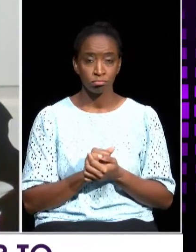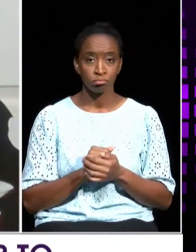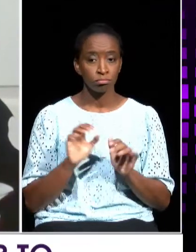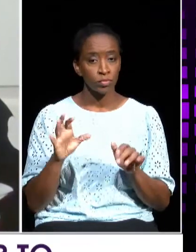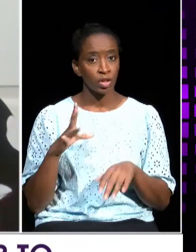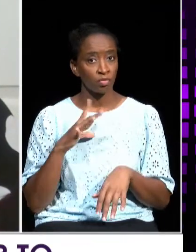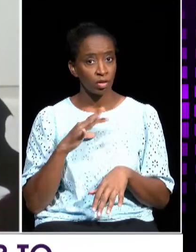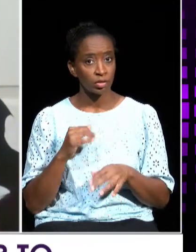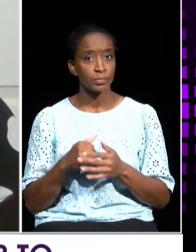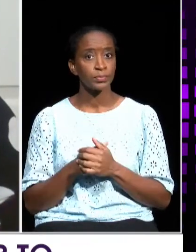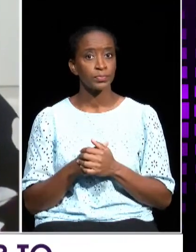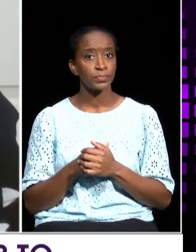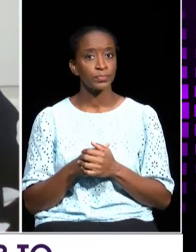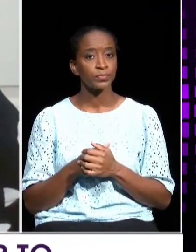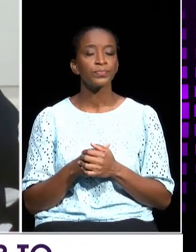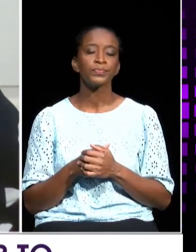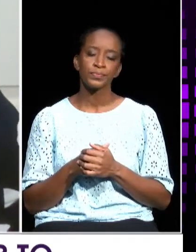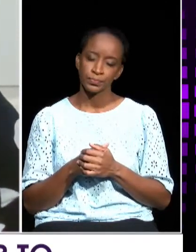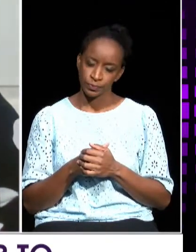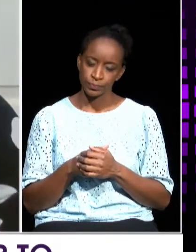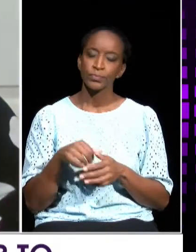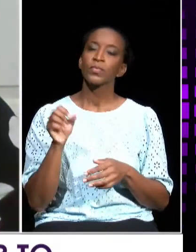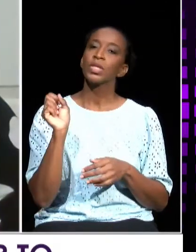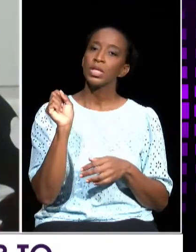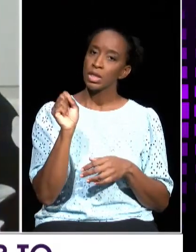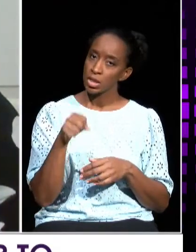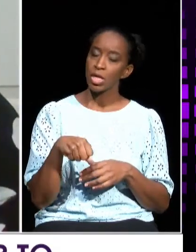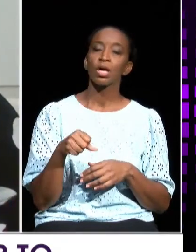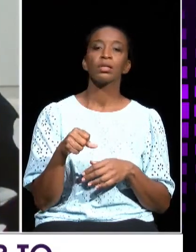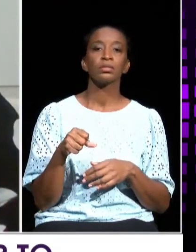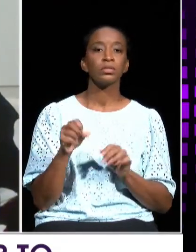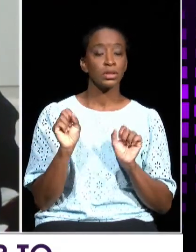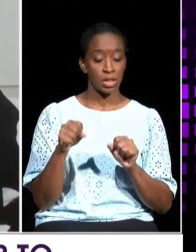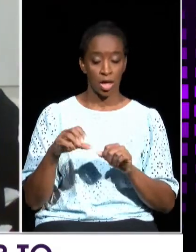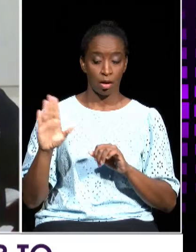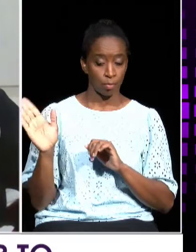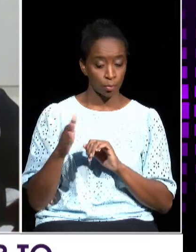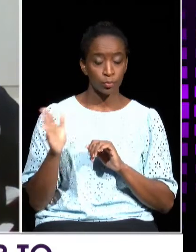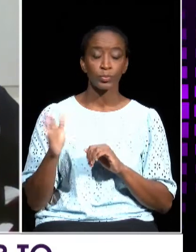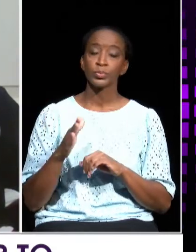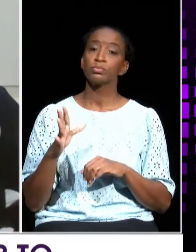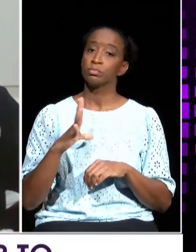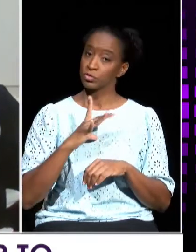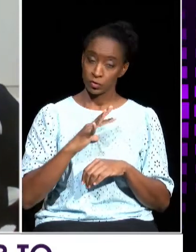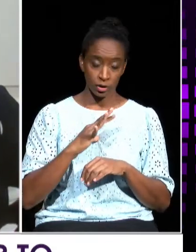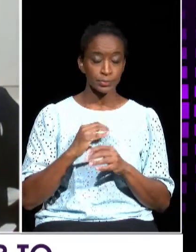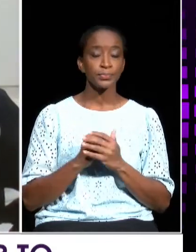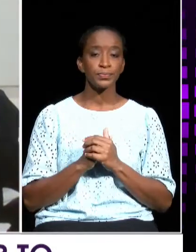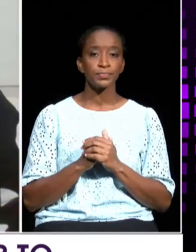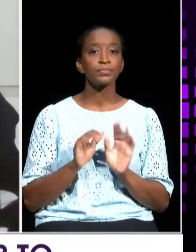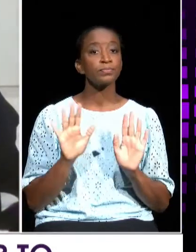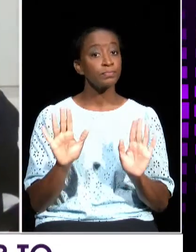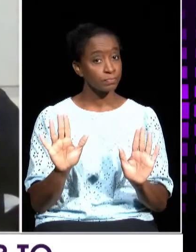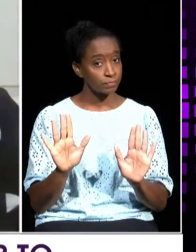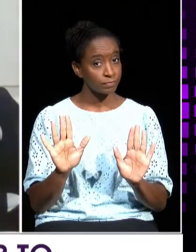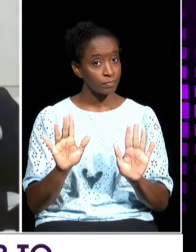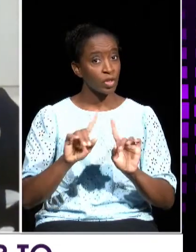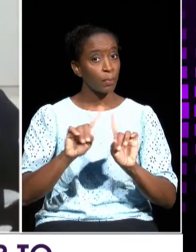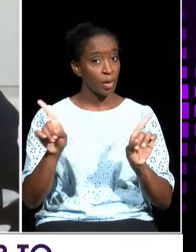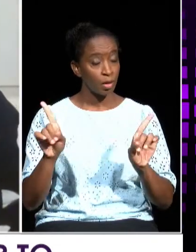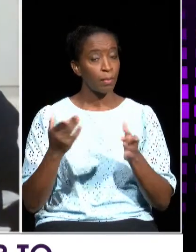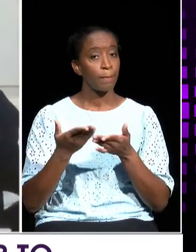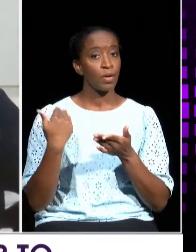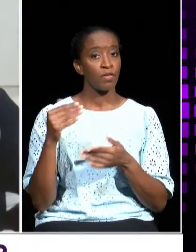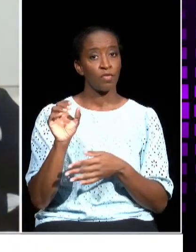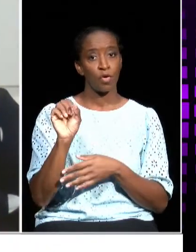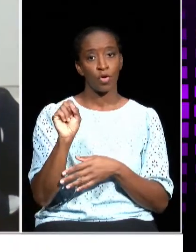There is a place for corporal punishment, but as Shawn said, you have to empower the